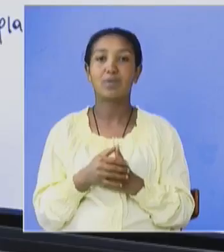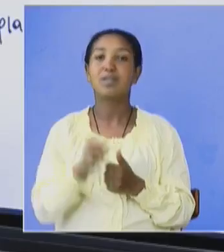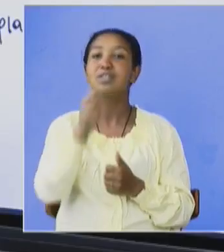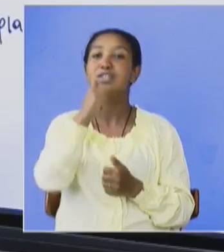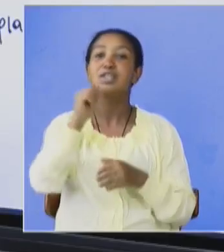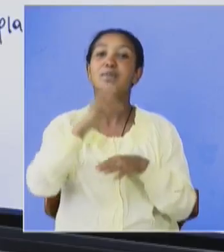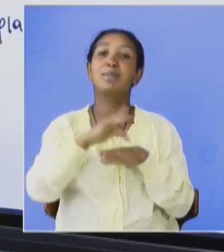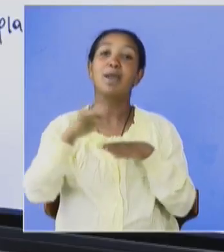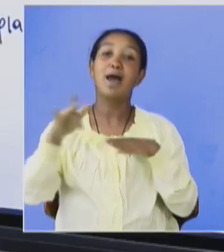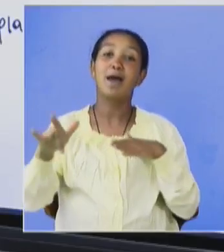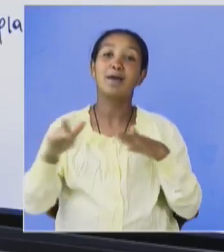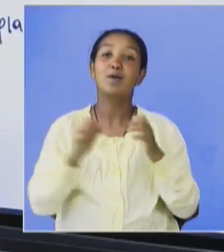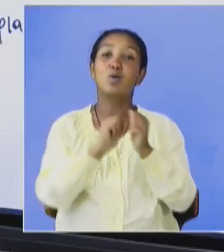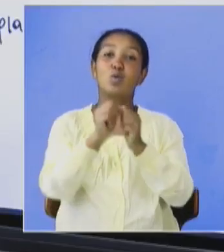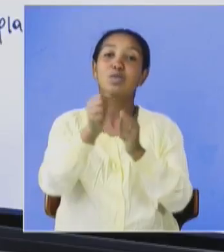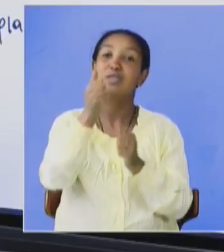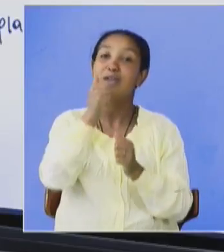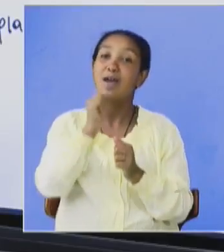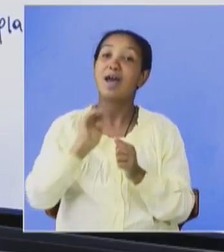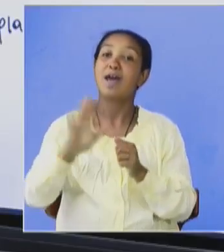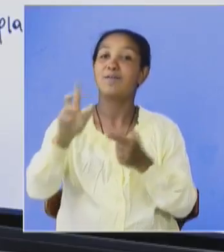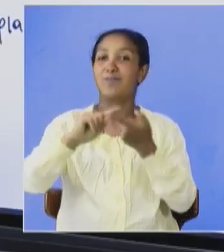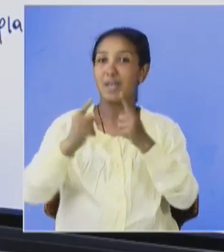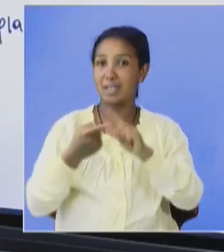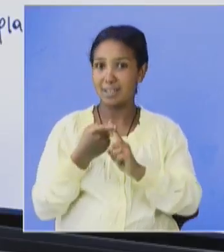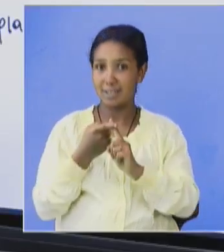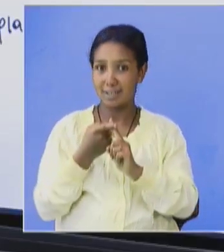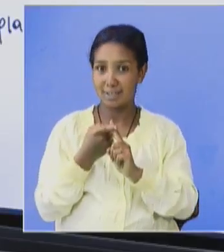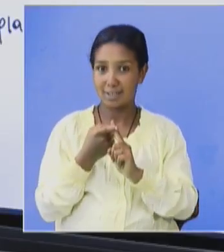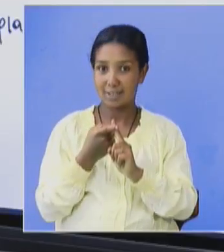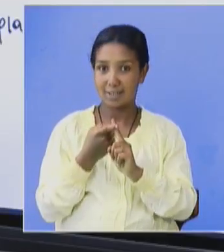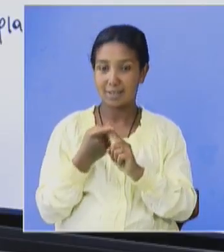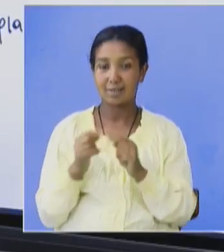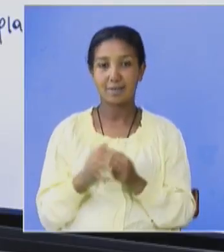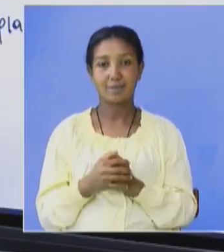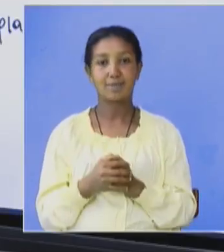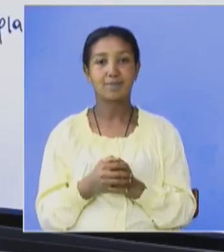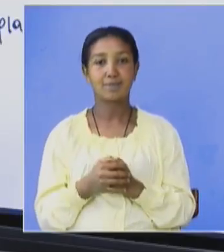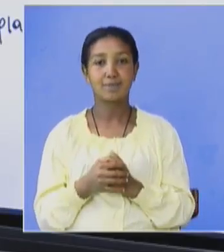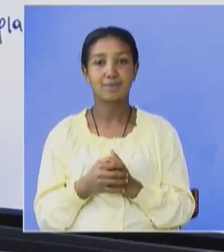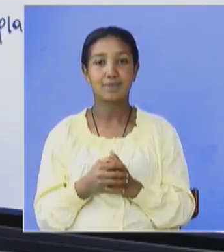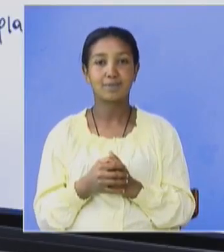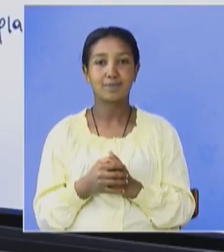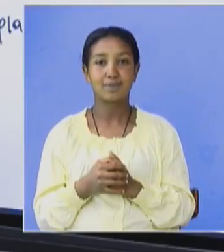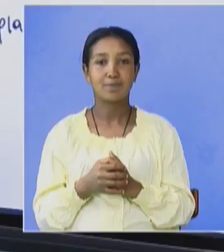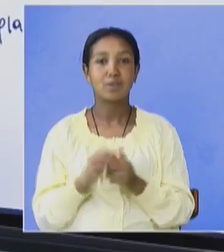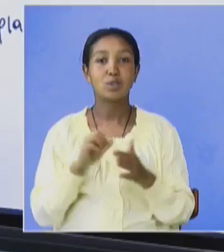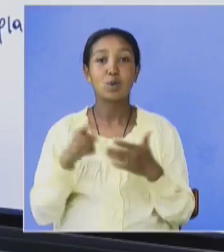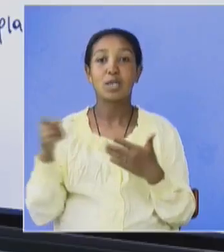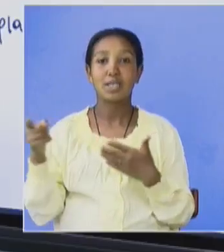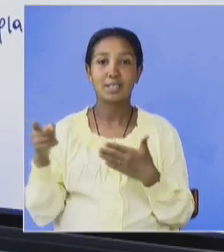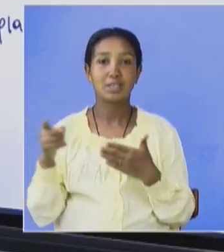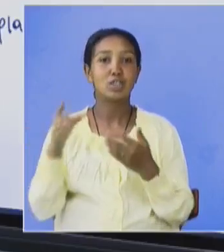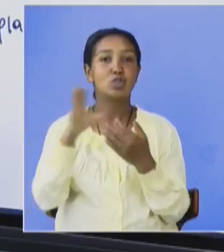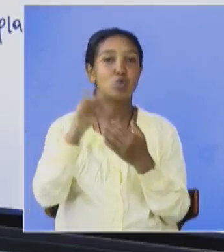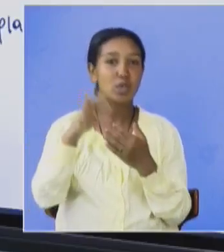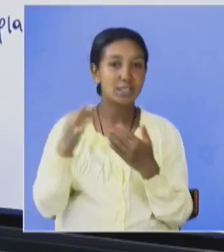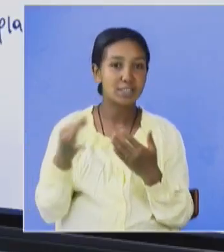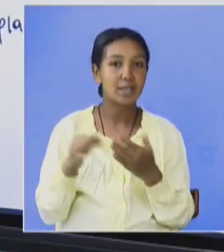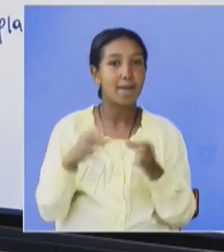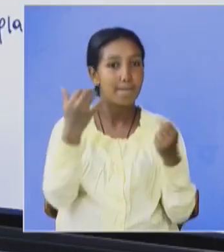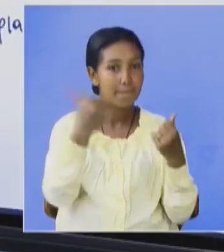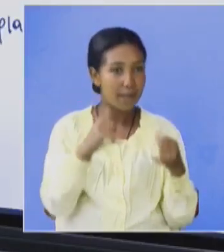She blank with her friends. She blank with her friends. So here is the choices like